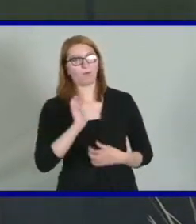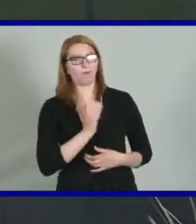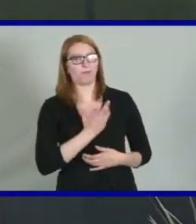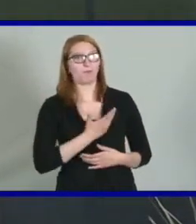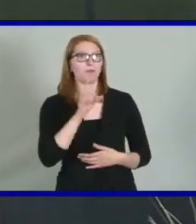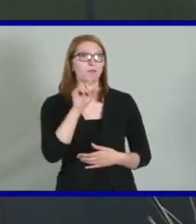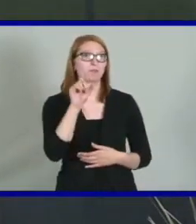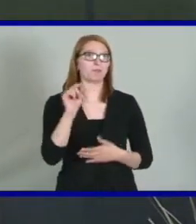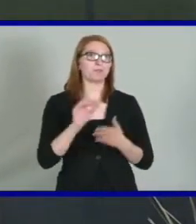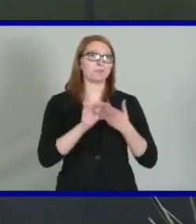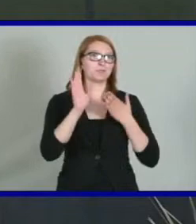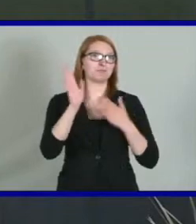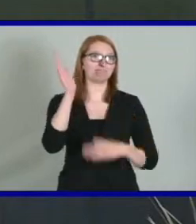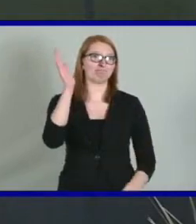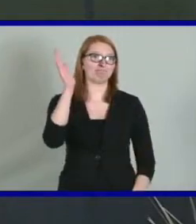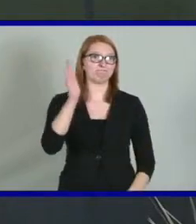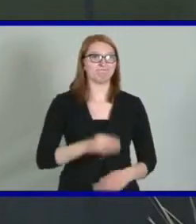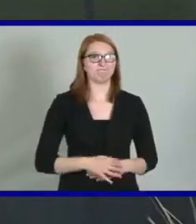student speakers.